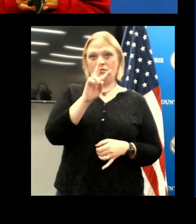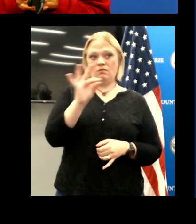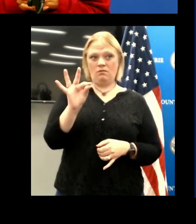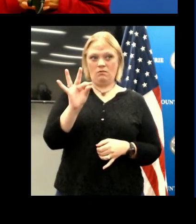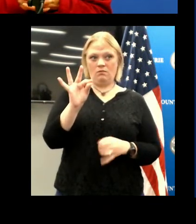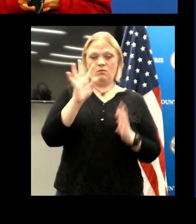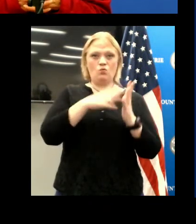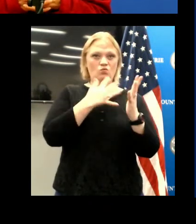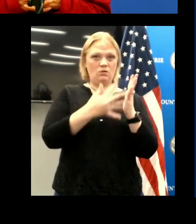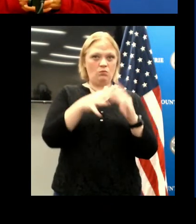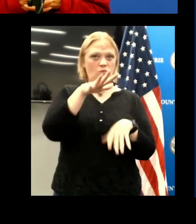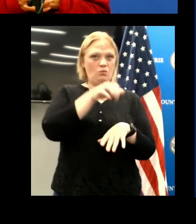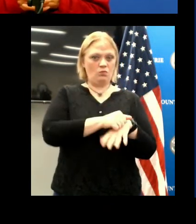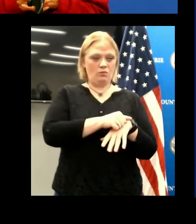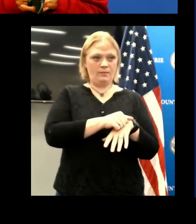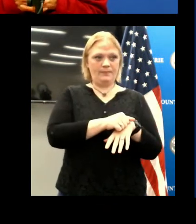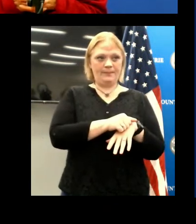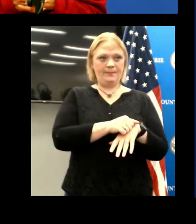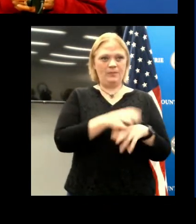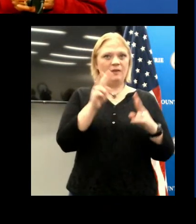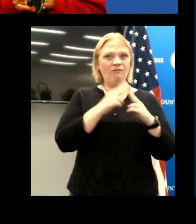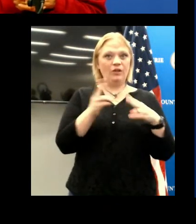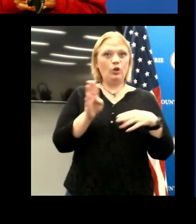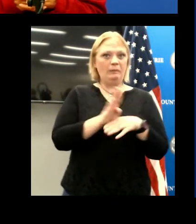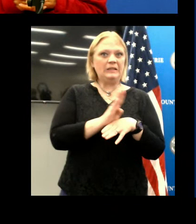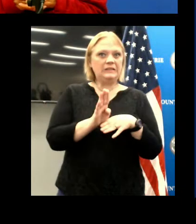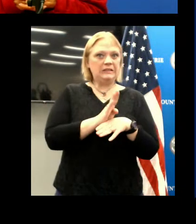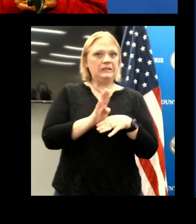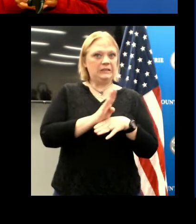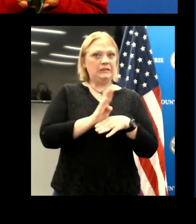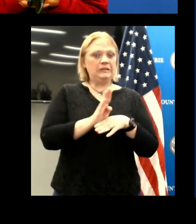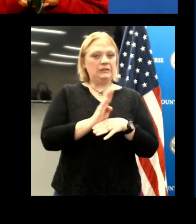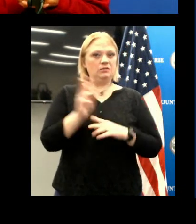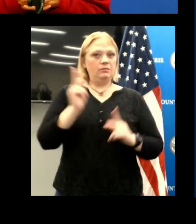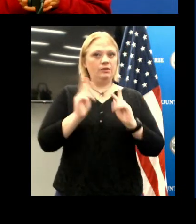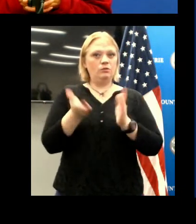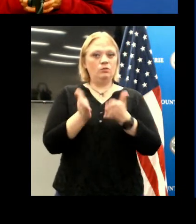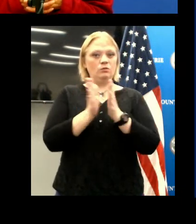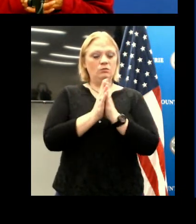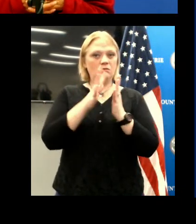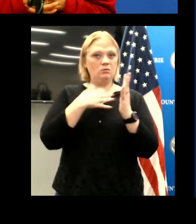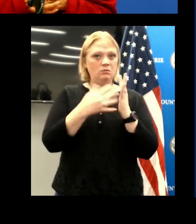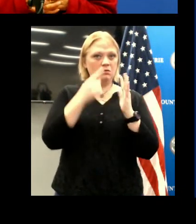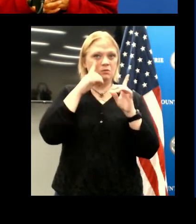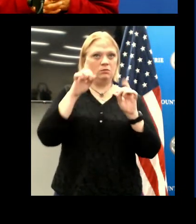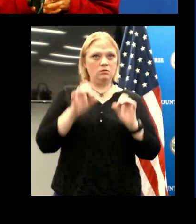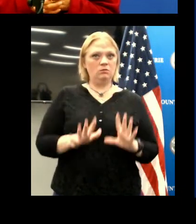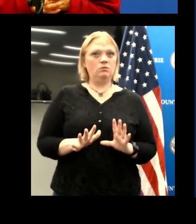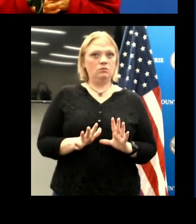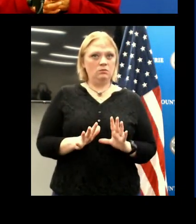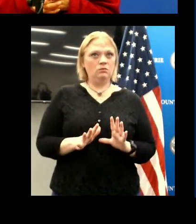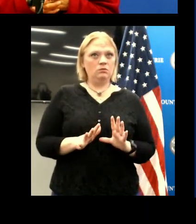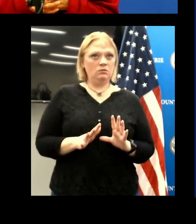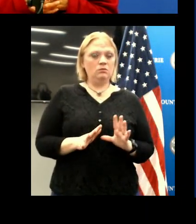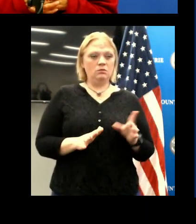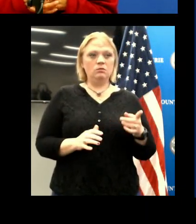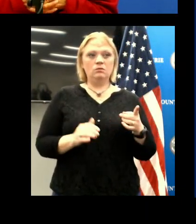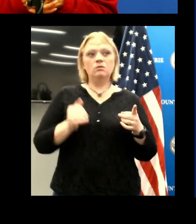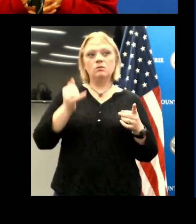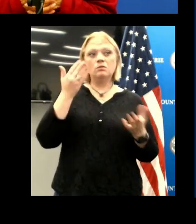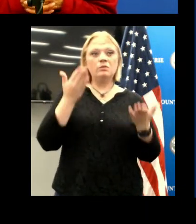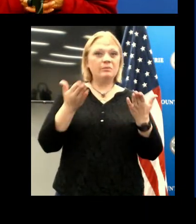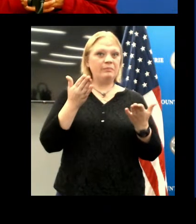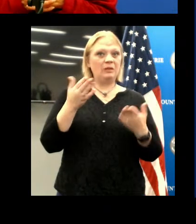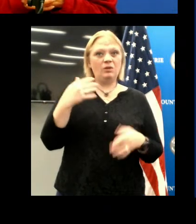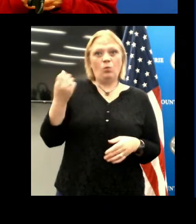858-2929 to schedule. We've been very busy with people requesting scheduling for tests. So if you may be